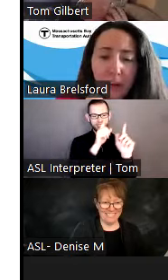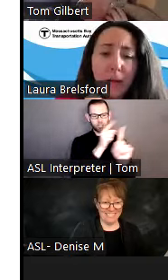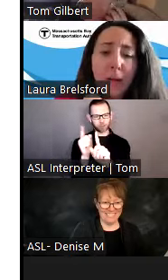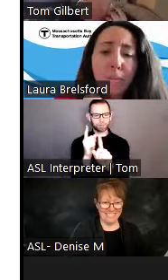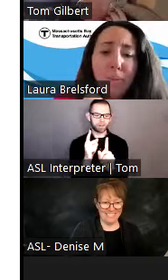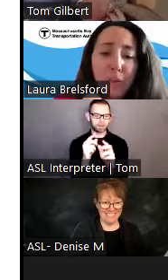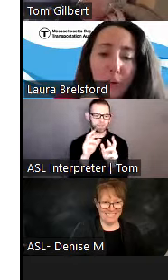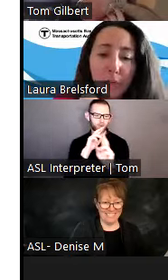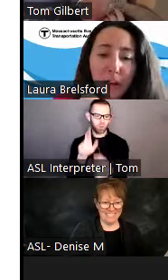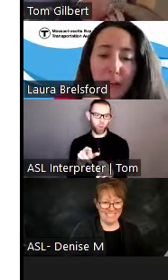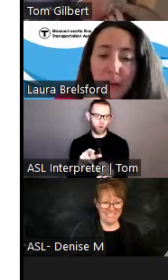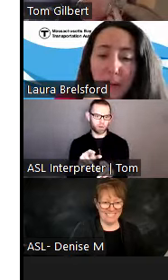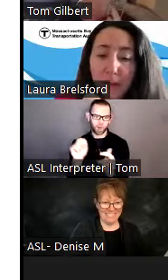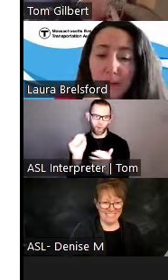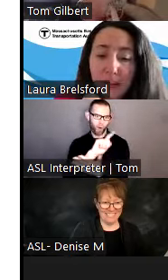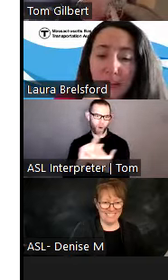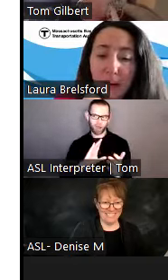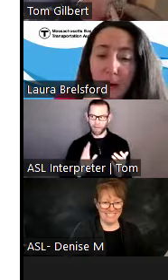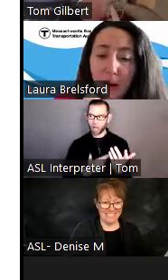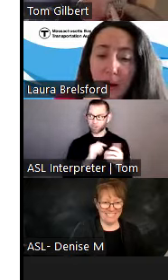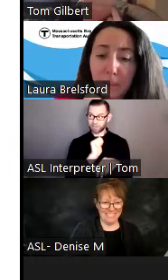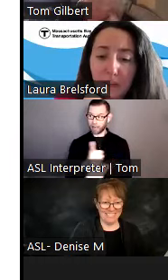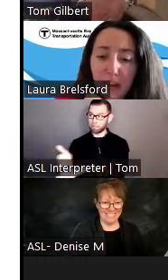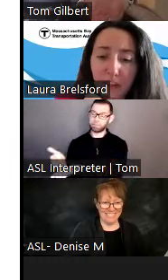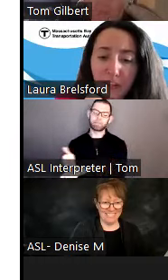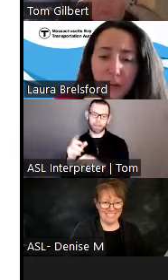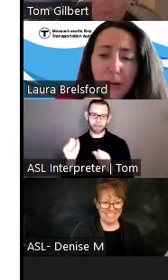system-wide. You can find that at